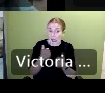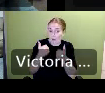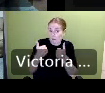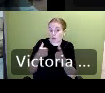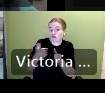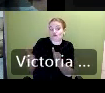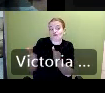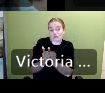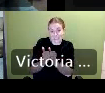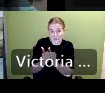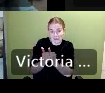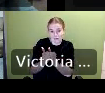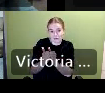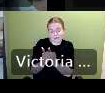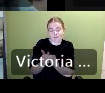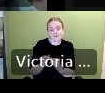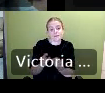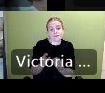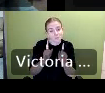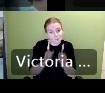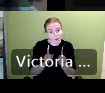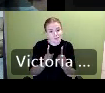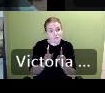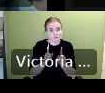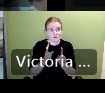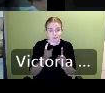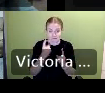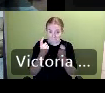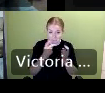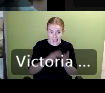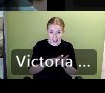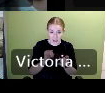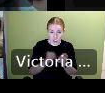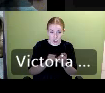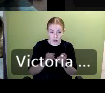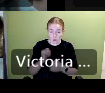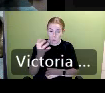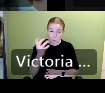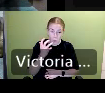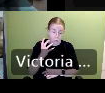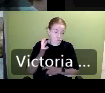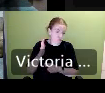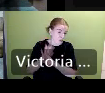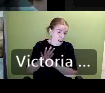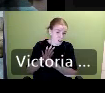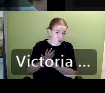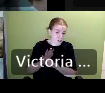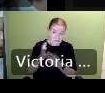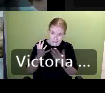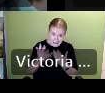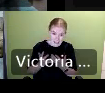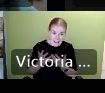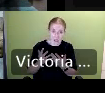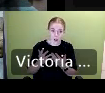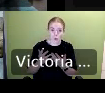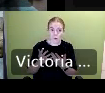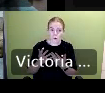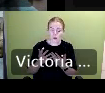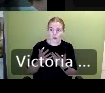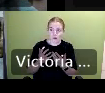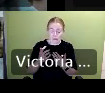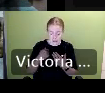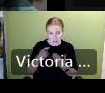when you've got a health service that is incredibly pressured now, taking resource out of that to put into prevention isn't easy.